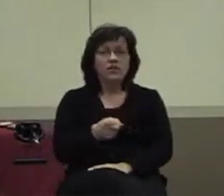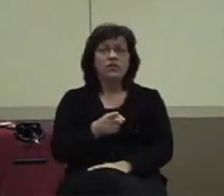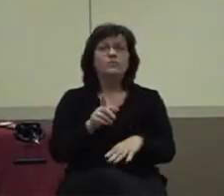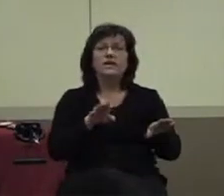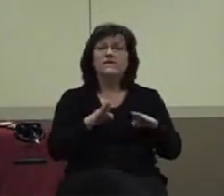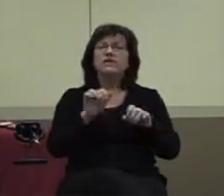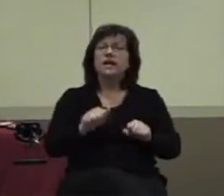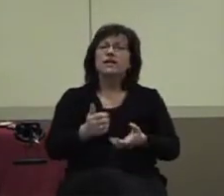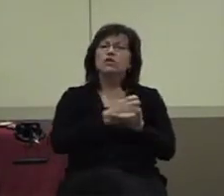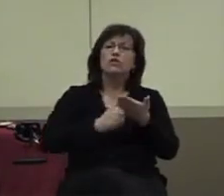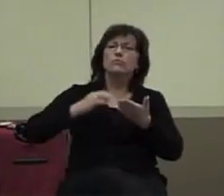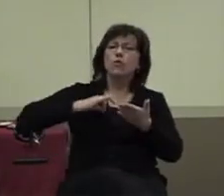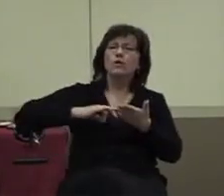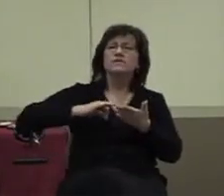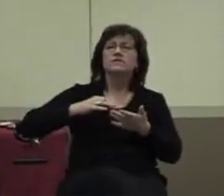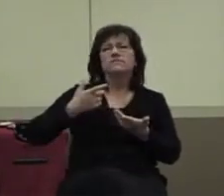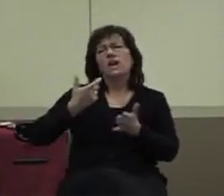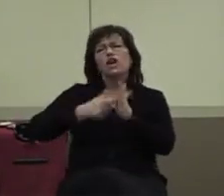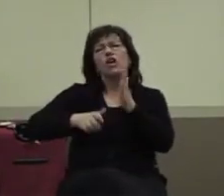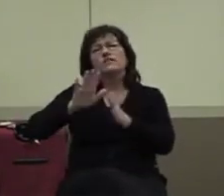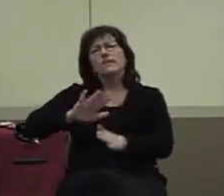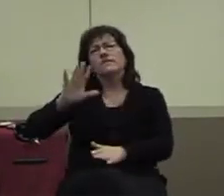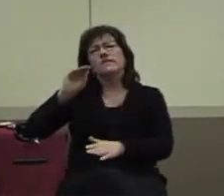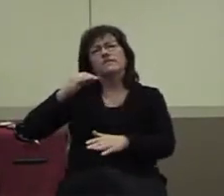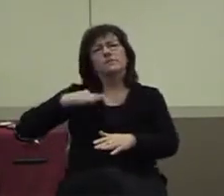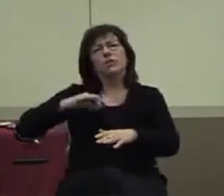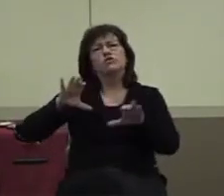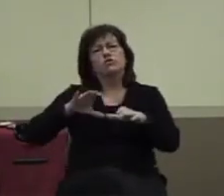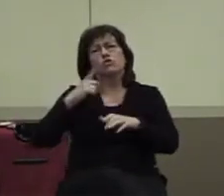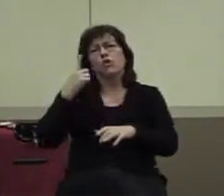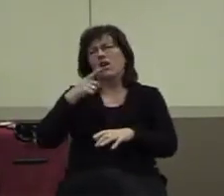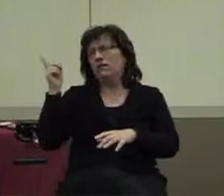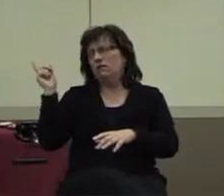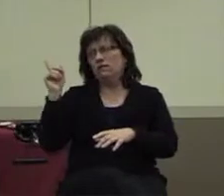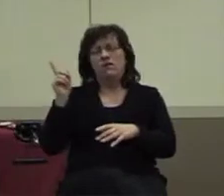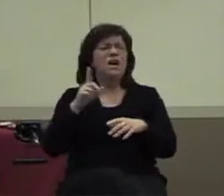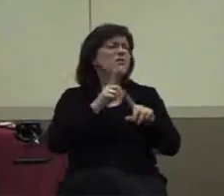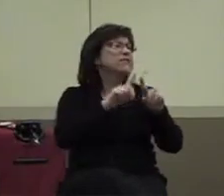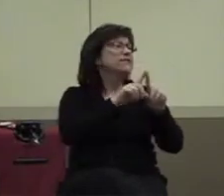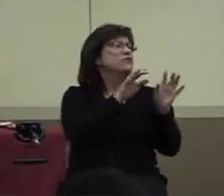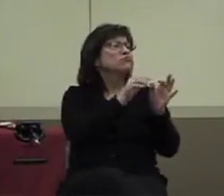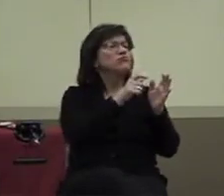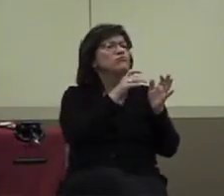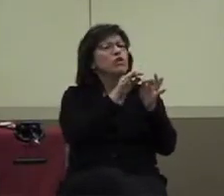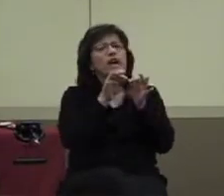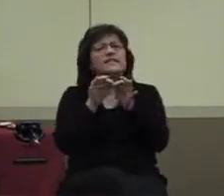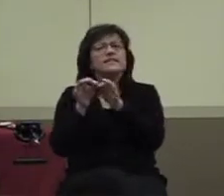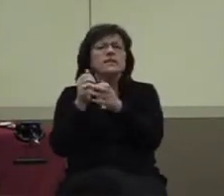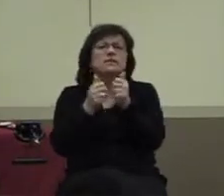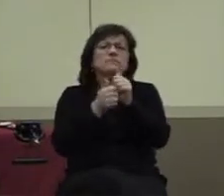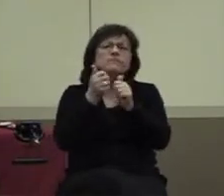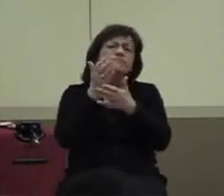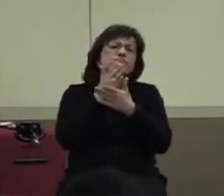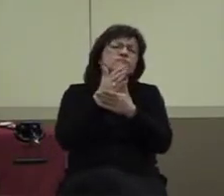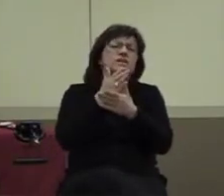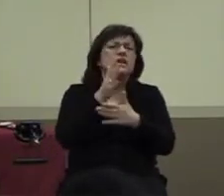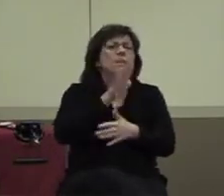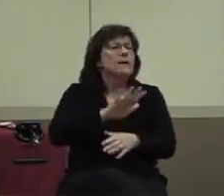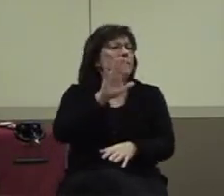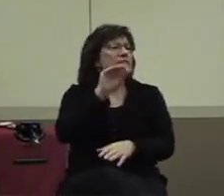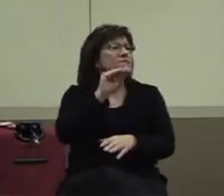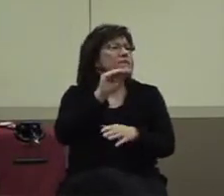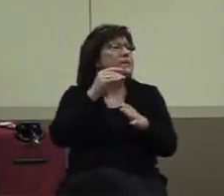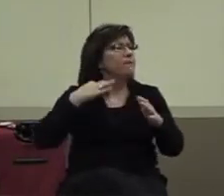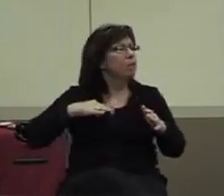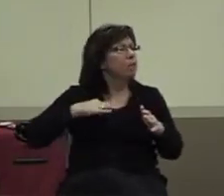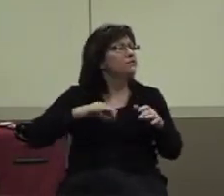50 points to be able to do one of these. They have different prices, but most of them average about 50 points. So 50 points to be able to